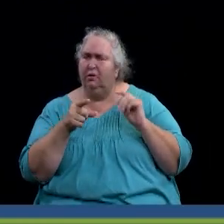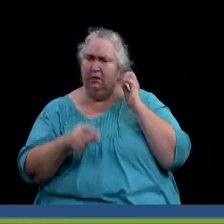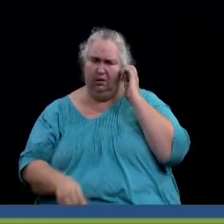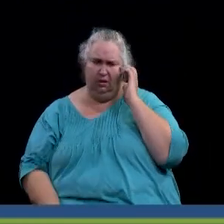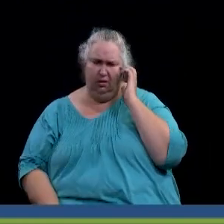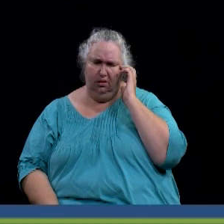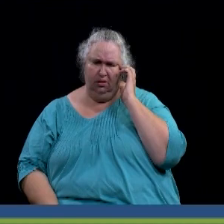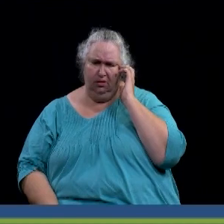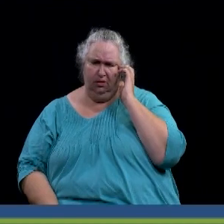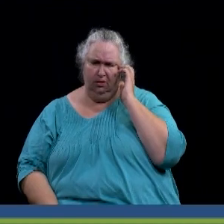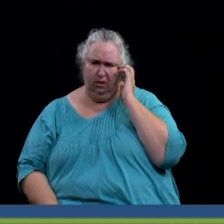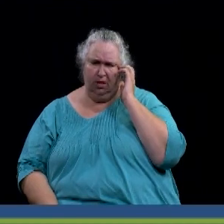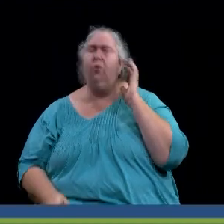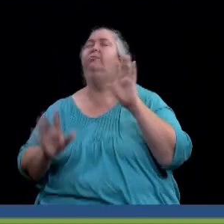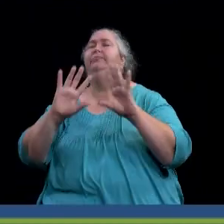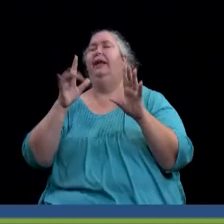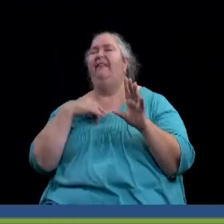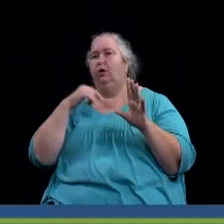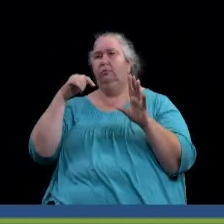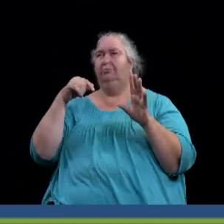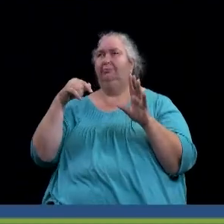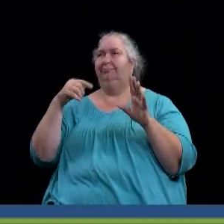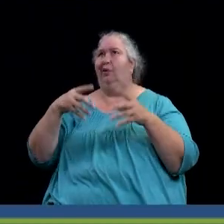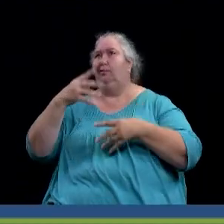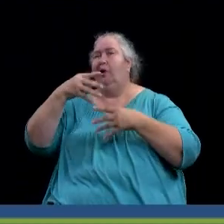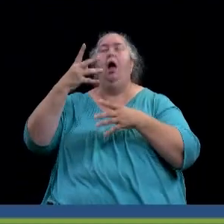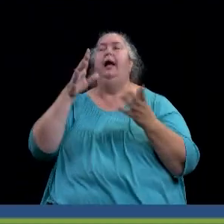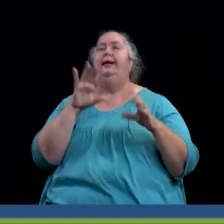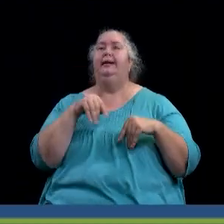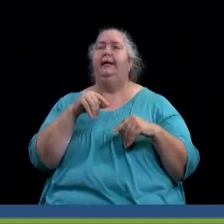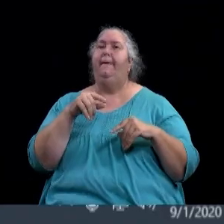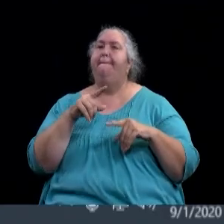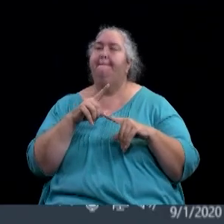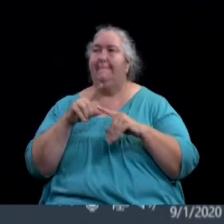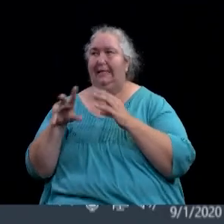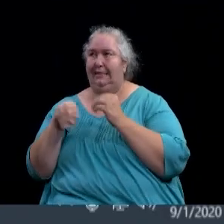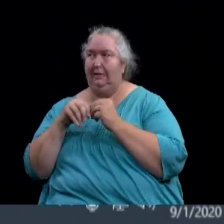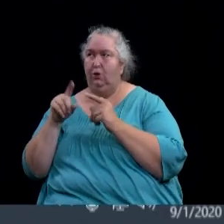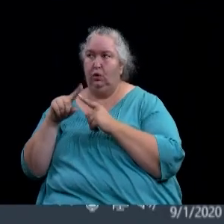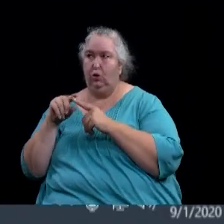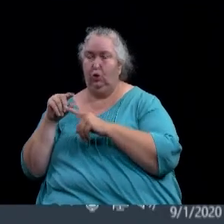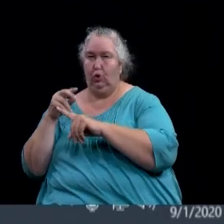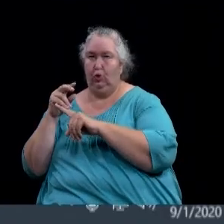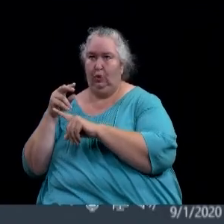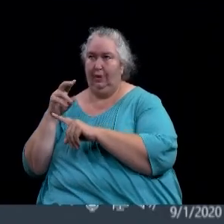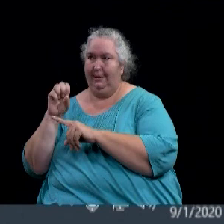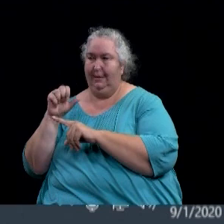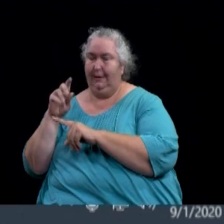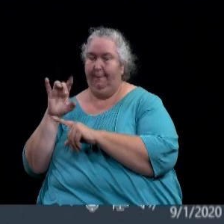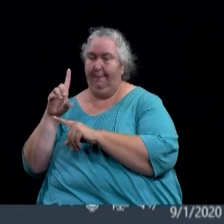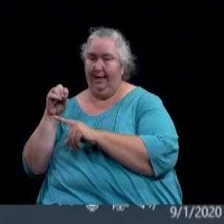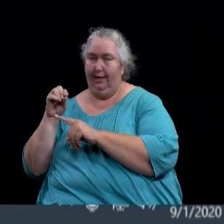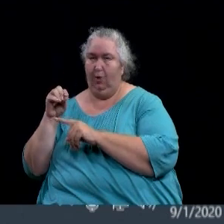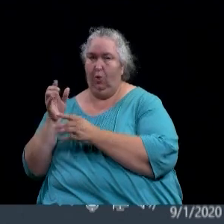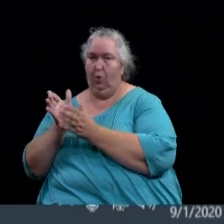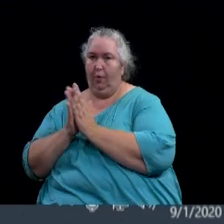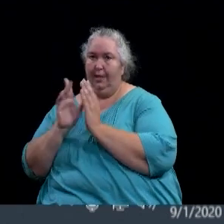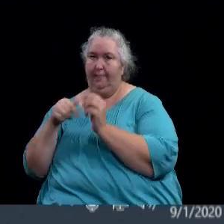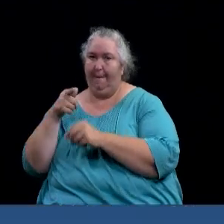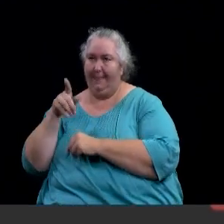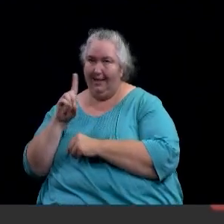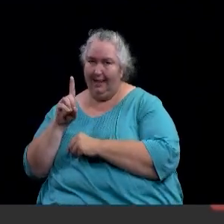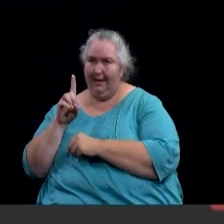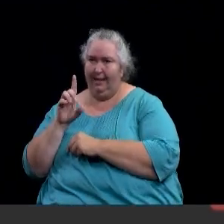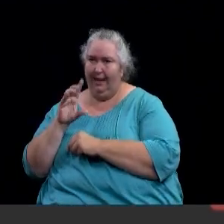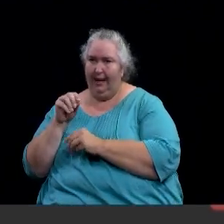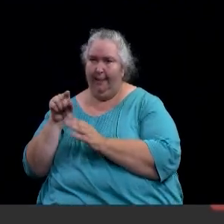In addition to Councilmember Sabito's request about PD and the murders, if we